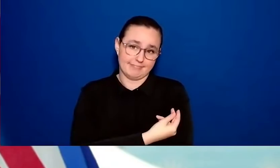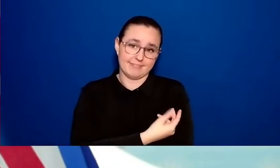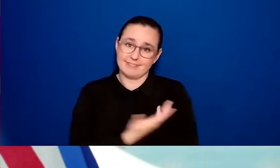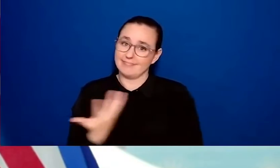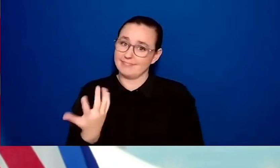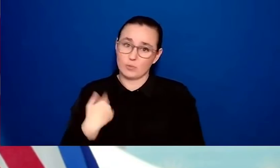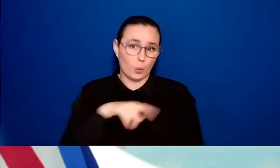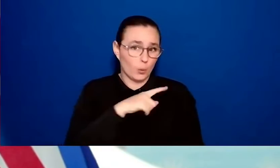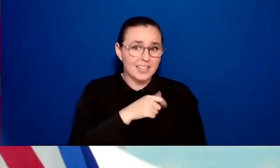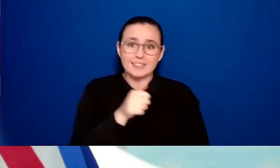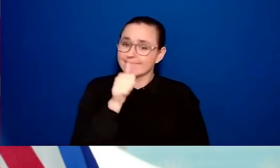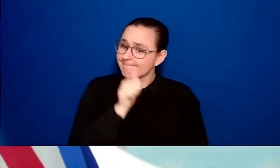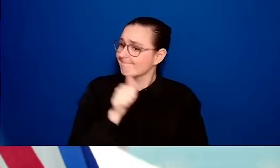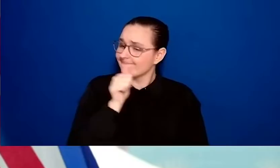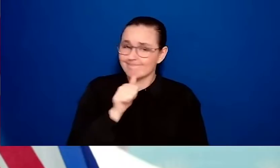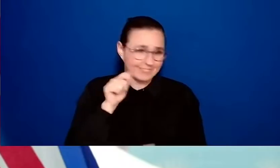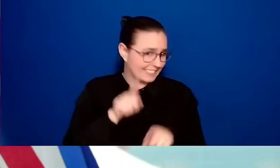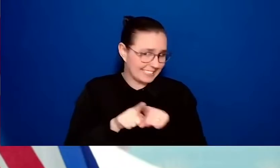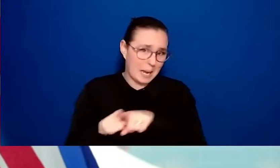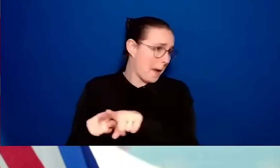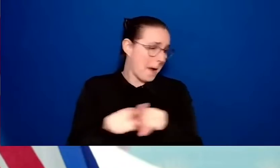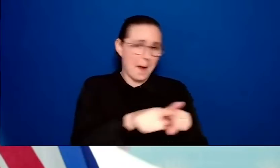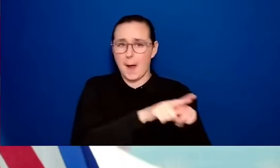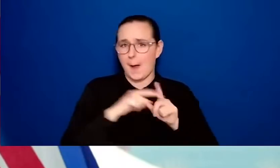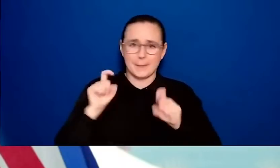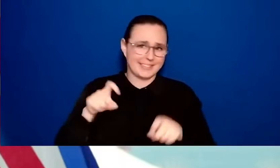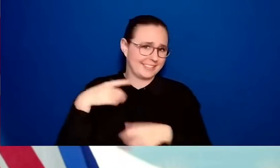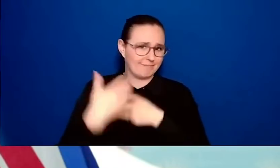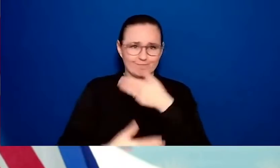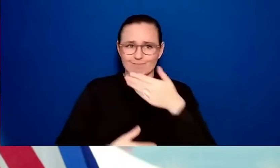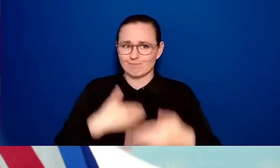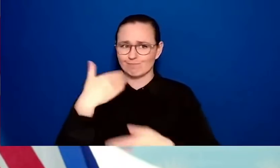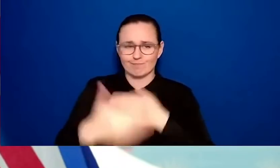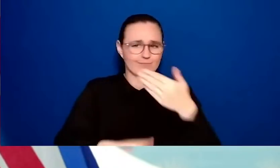times. Since we announced our